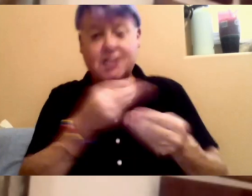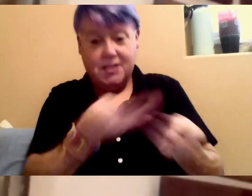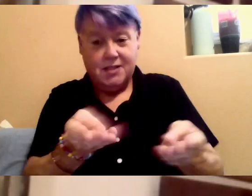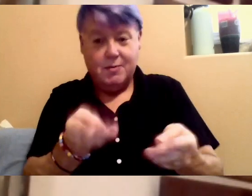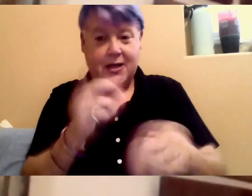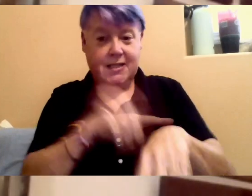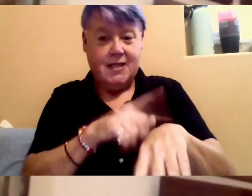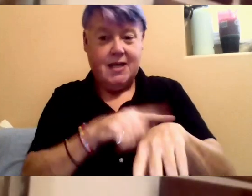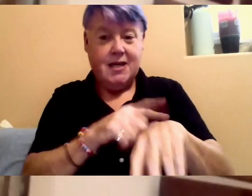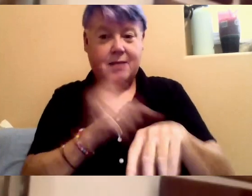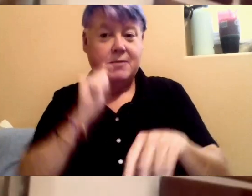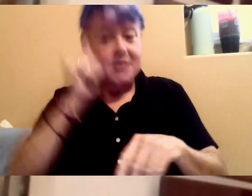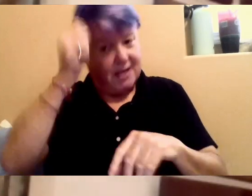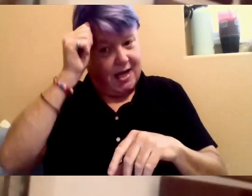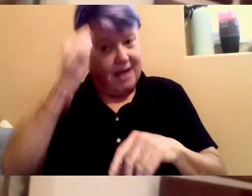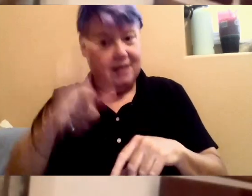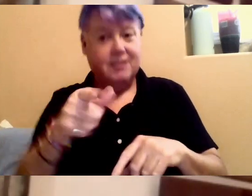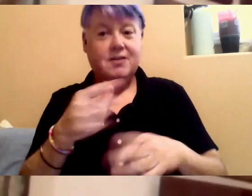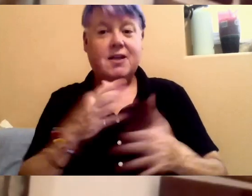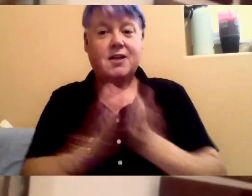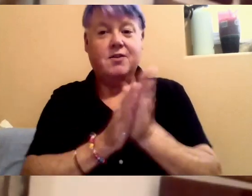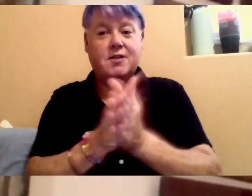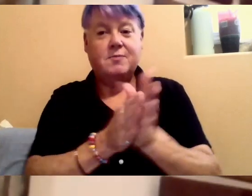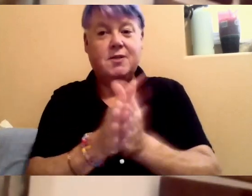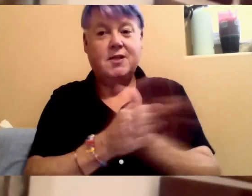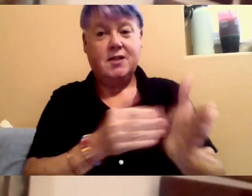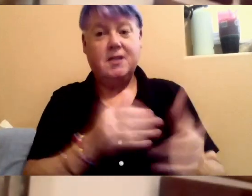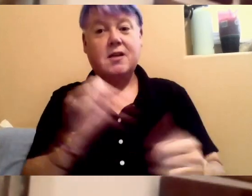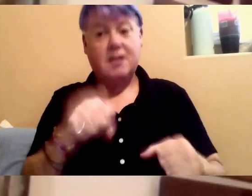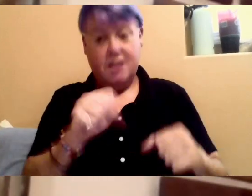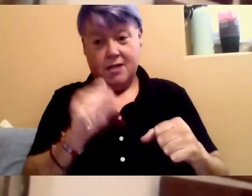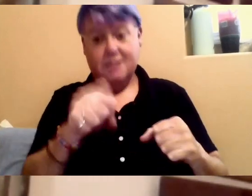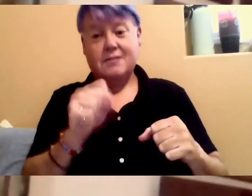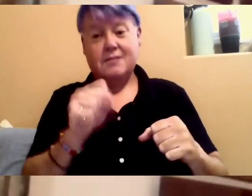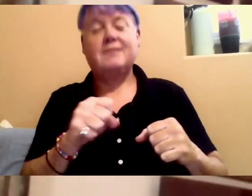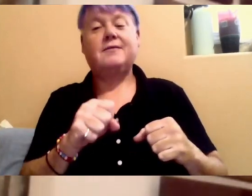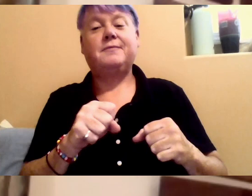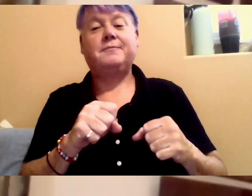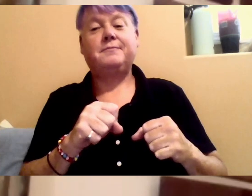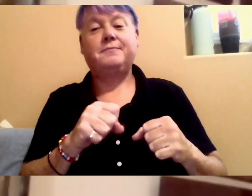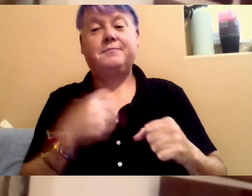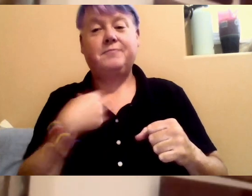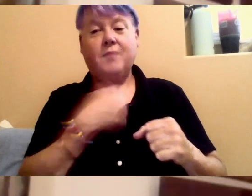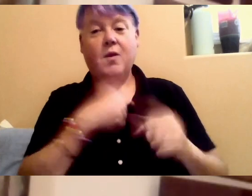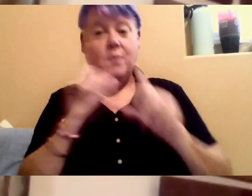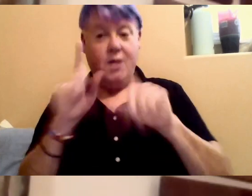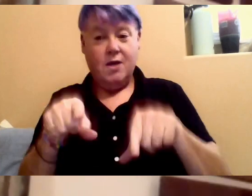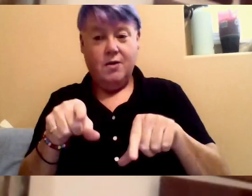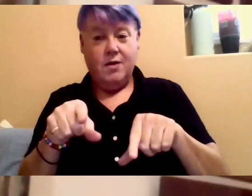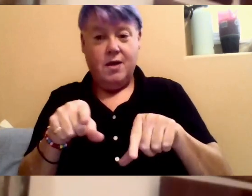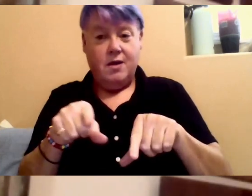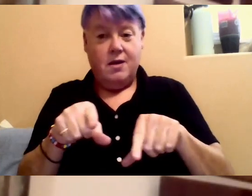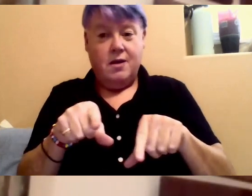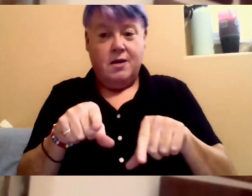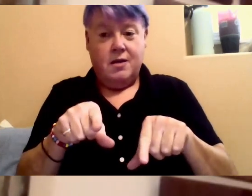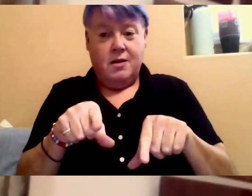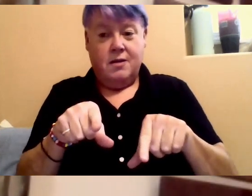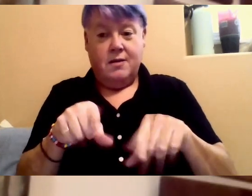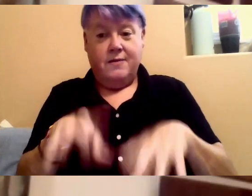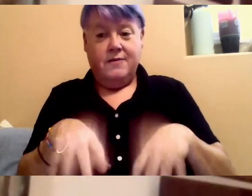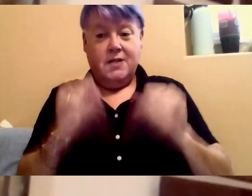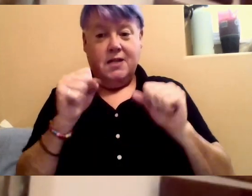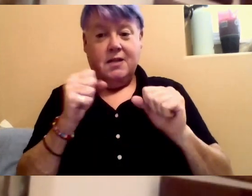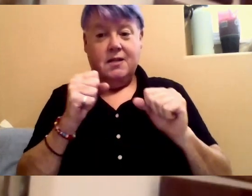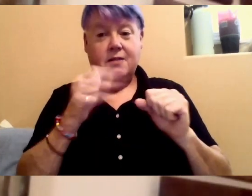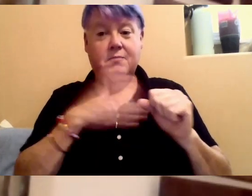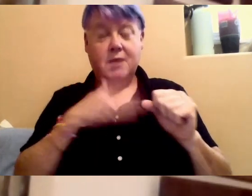get inspiration? Oh, absolutely. Absolutely. We go there, and I've taken my